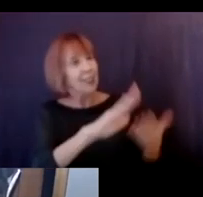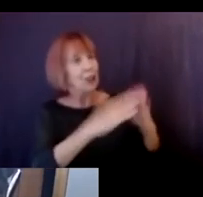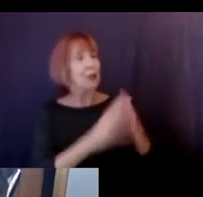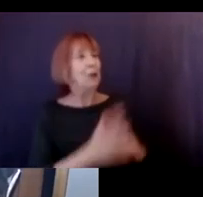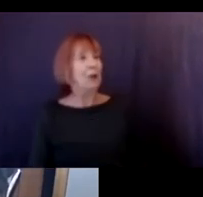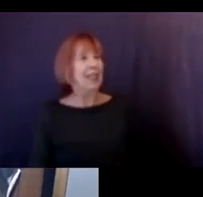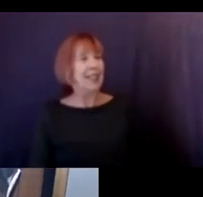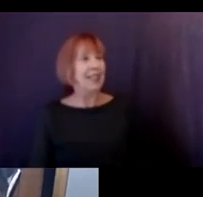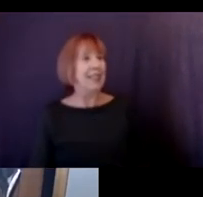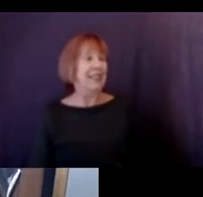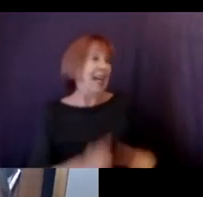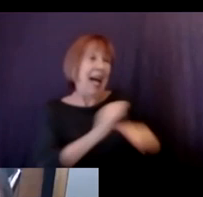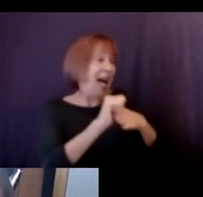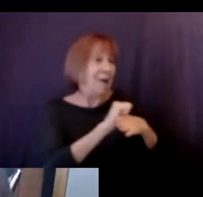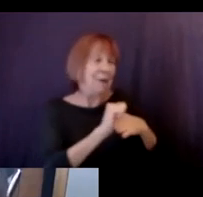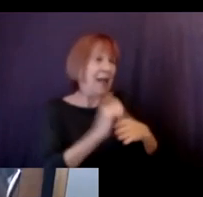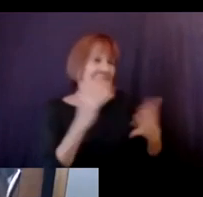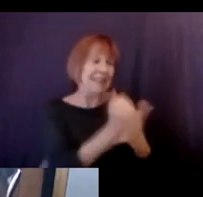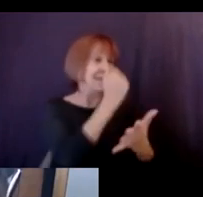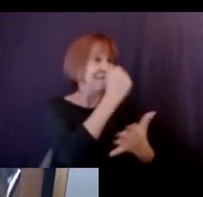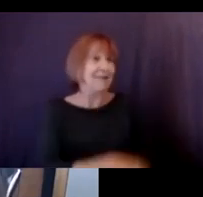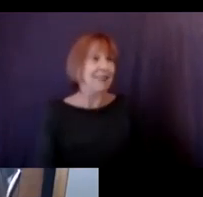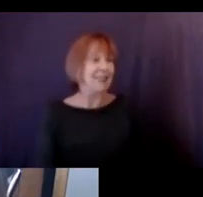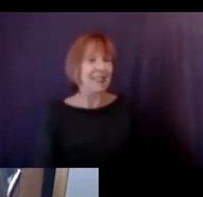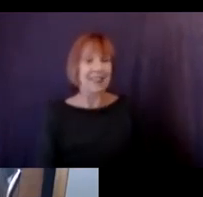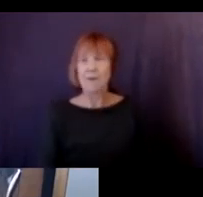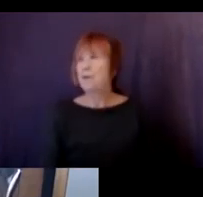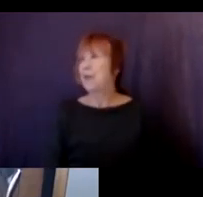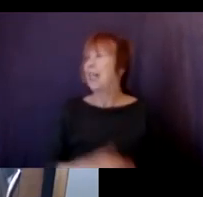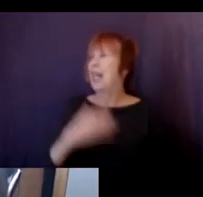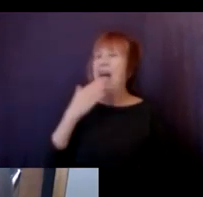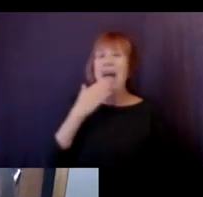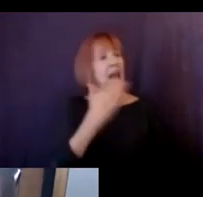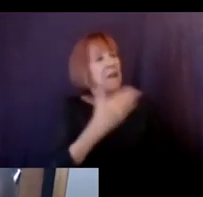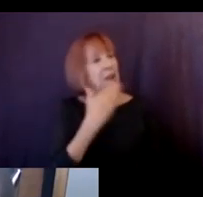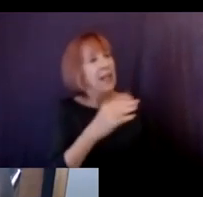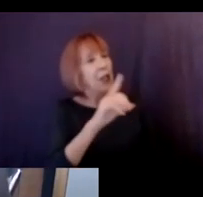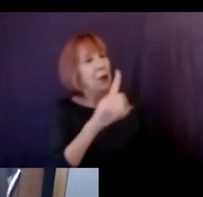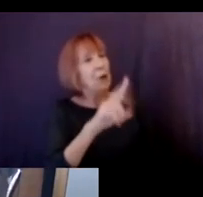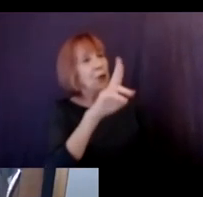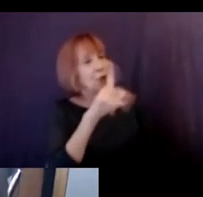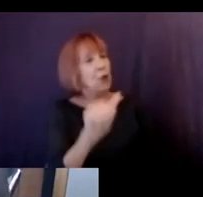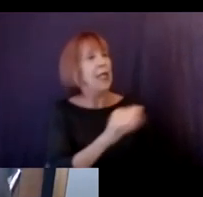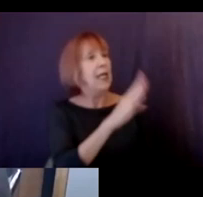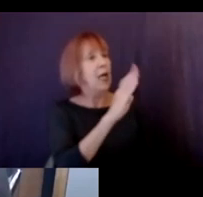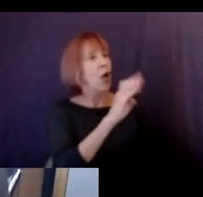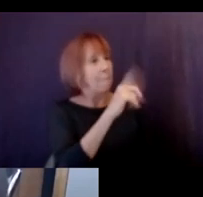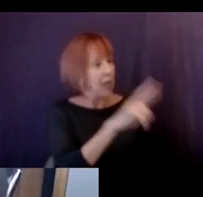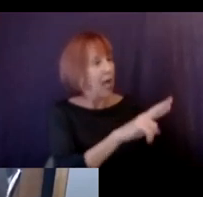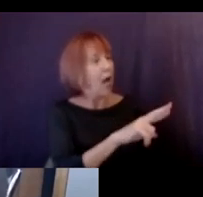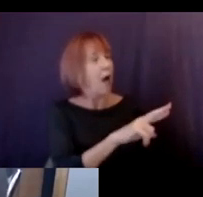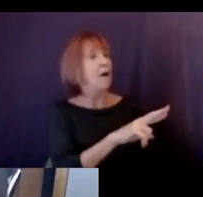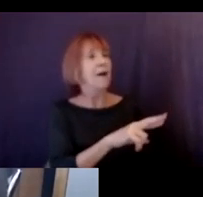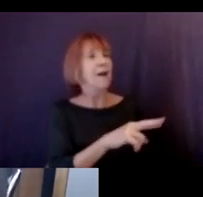Well, thank you. Thank you. Thank you. I loved your questions. Thank you, Zulie. Thank you, Blair. Thank